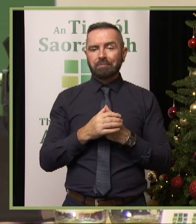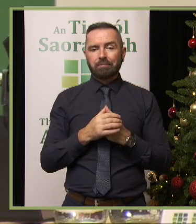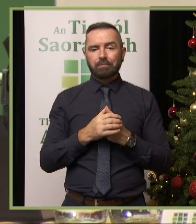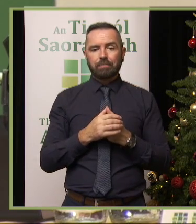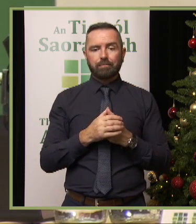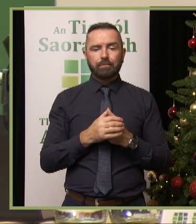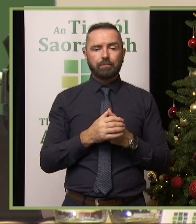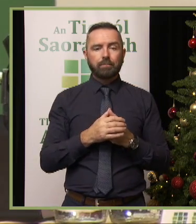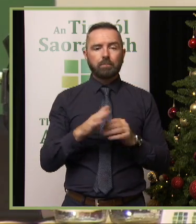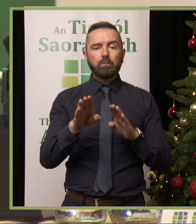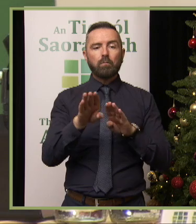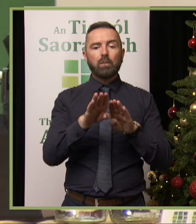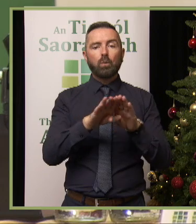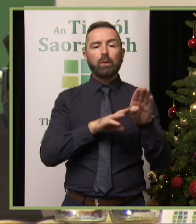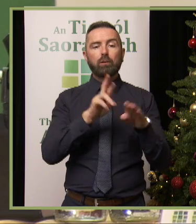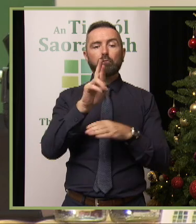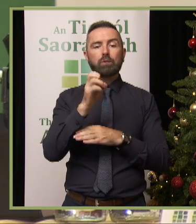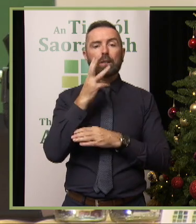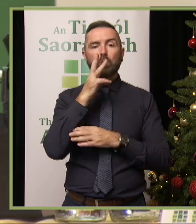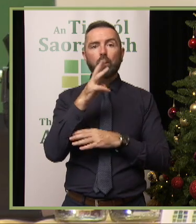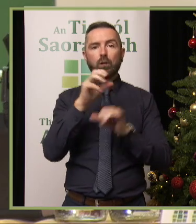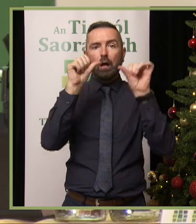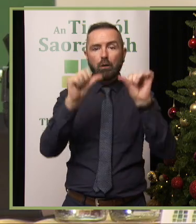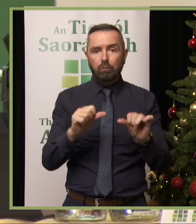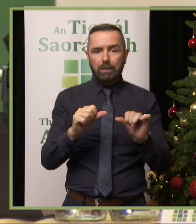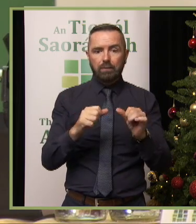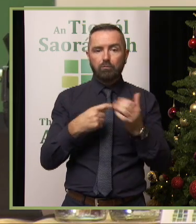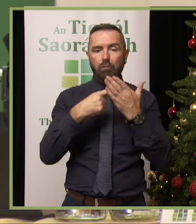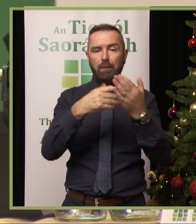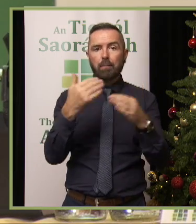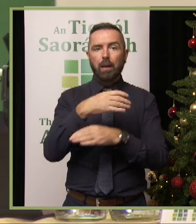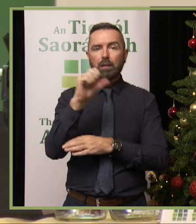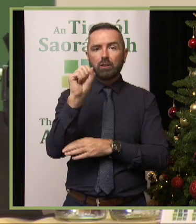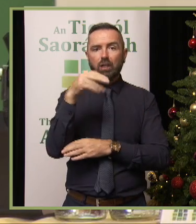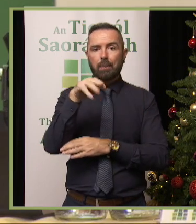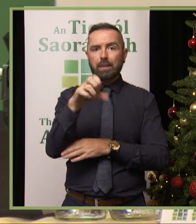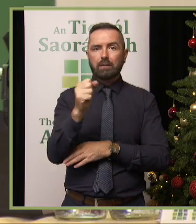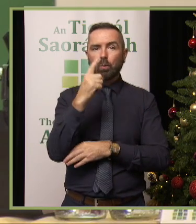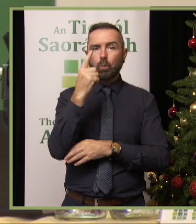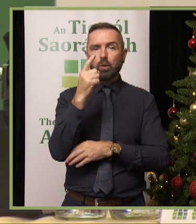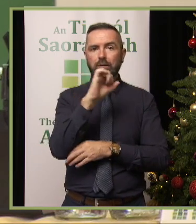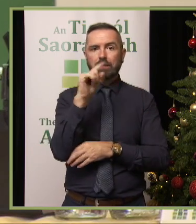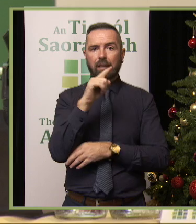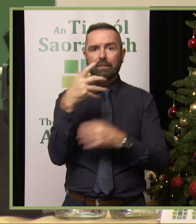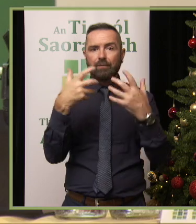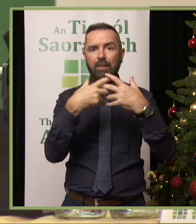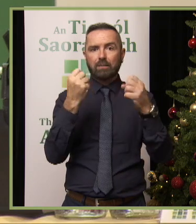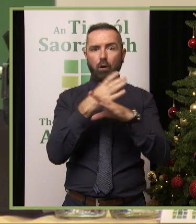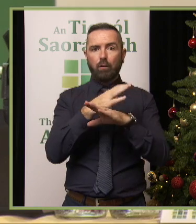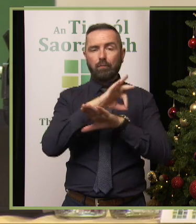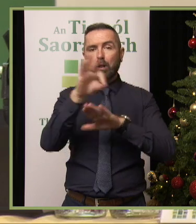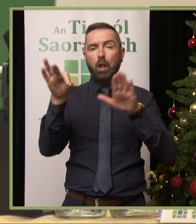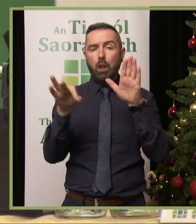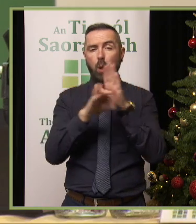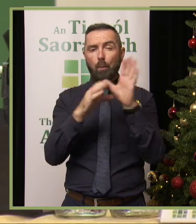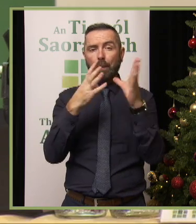rewording that we originally agreed, suggested by Seamus, is going to go in there, a one-size-fits-all policy approach in terms of global stuff,